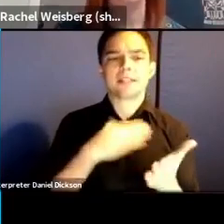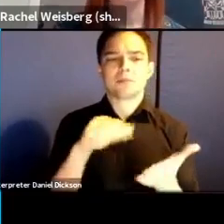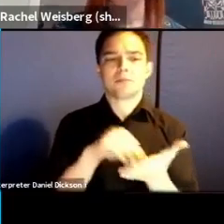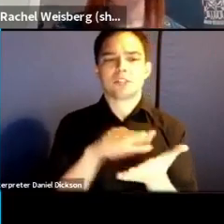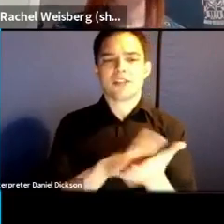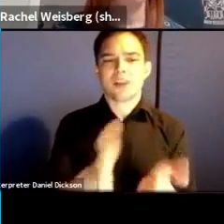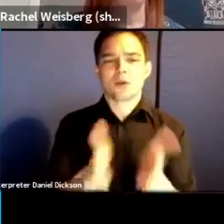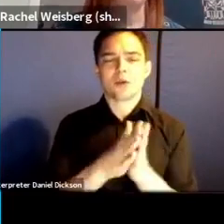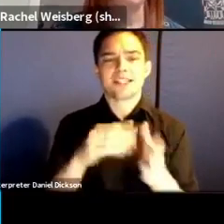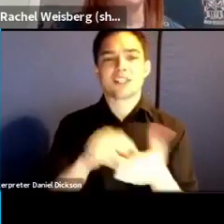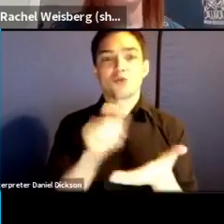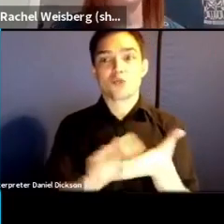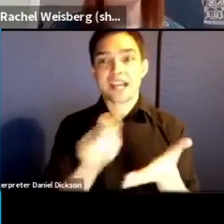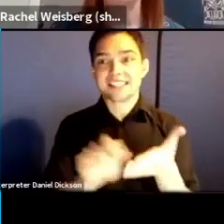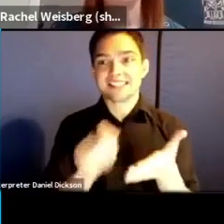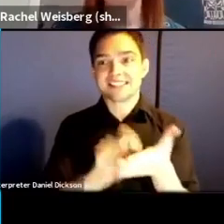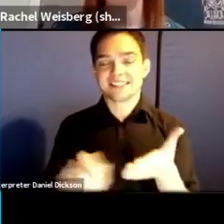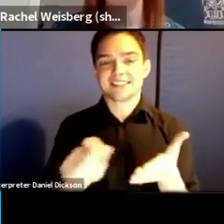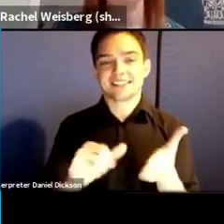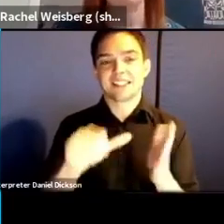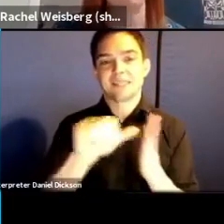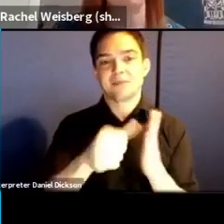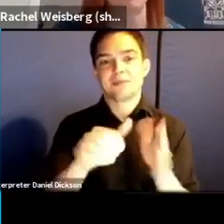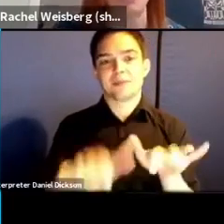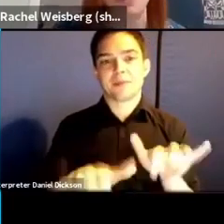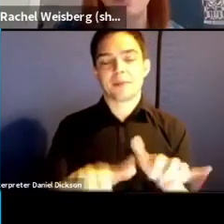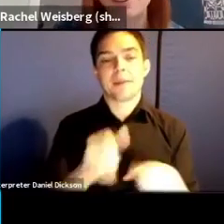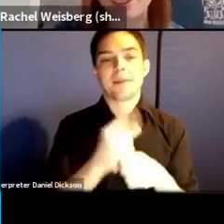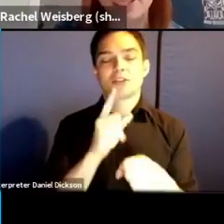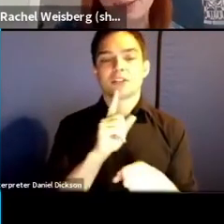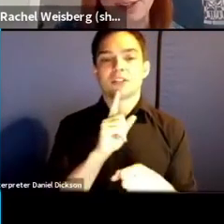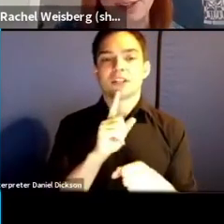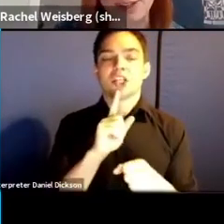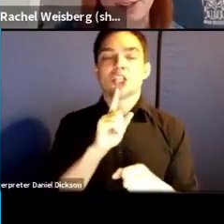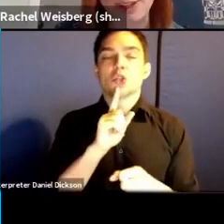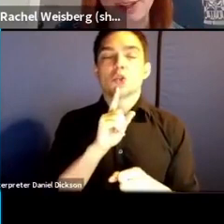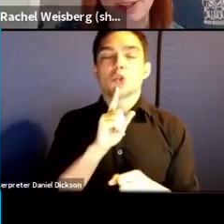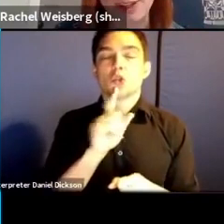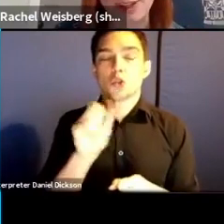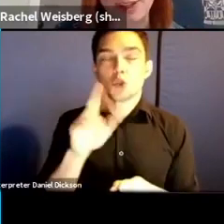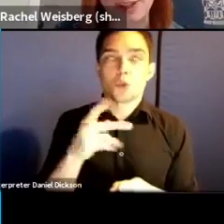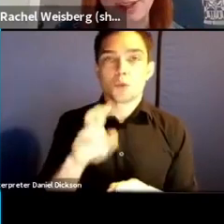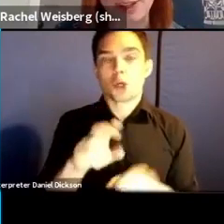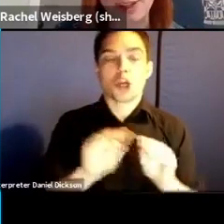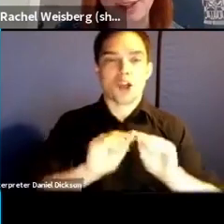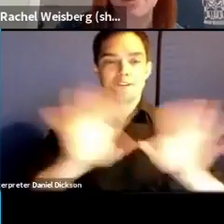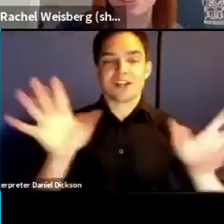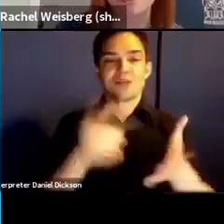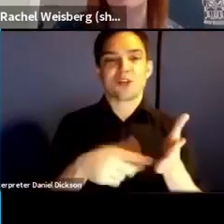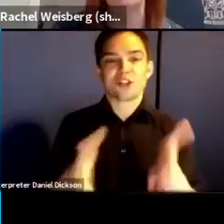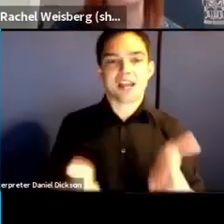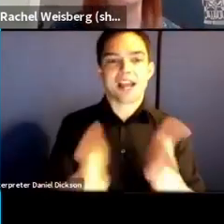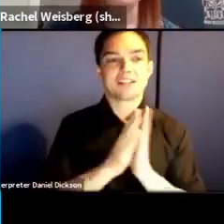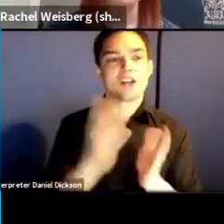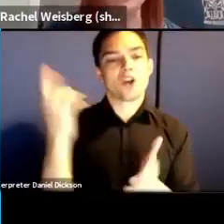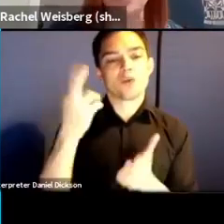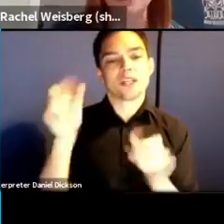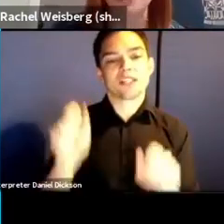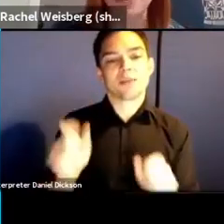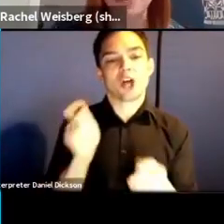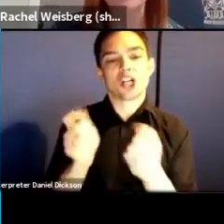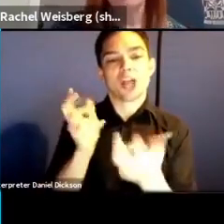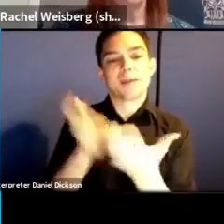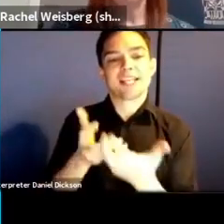writing. Make it super obvious what you're asking for. Use the phrase reasonable accommodation under